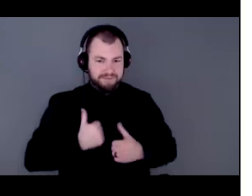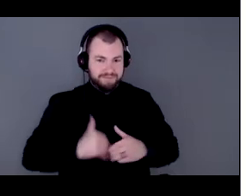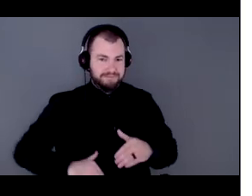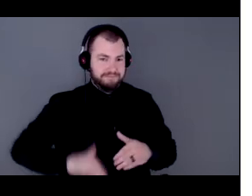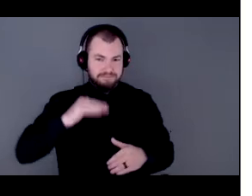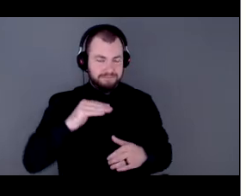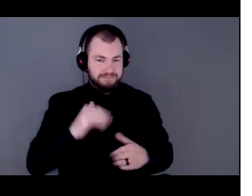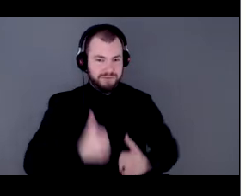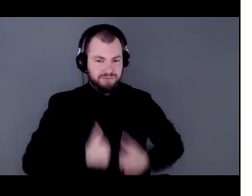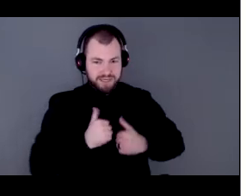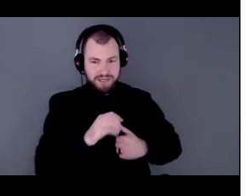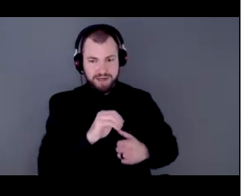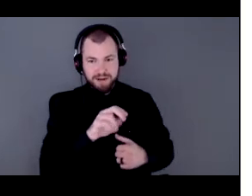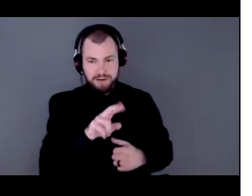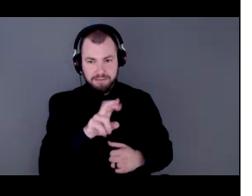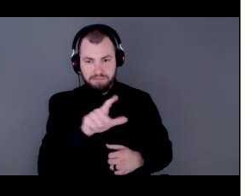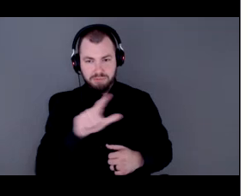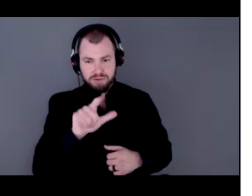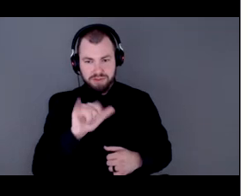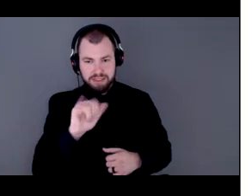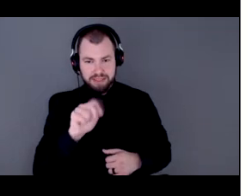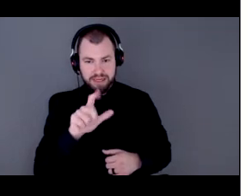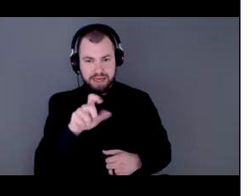the coast of South Carolina. And